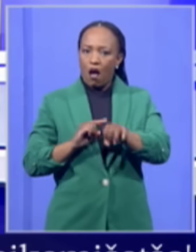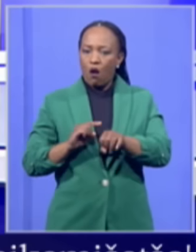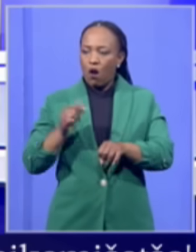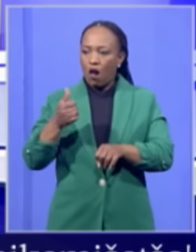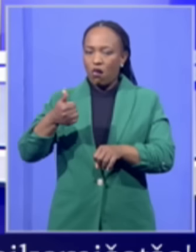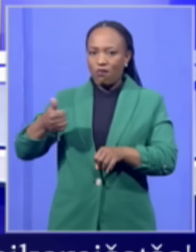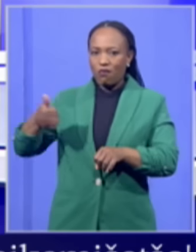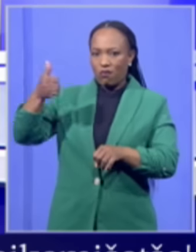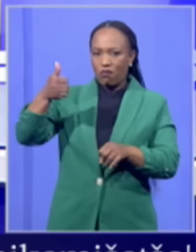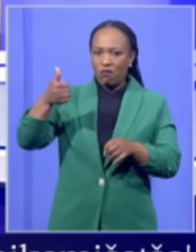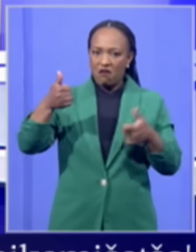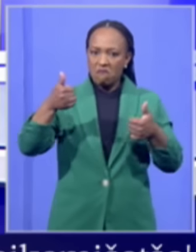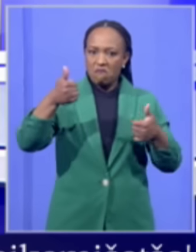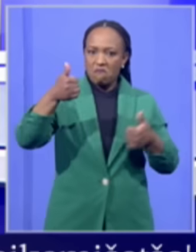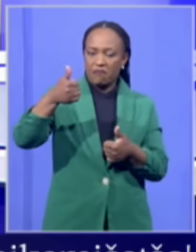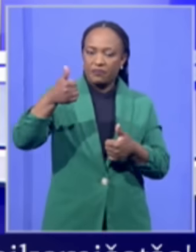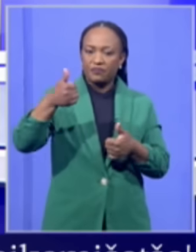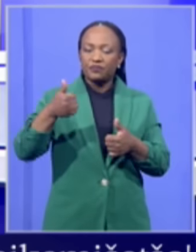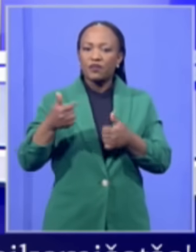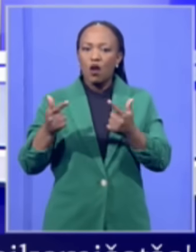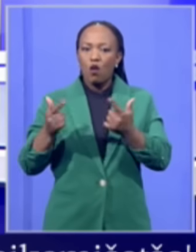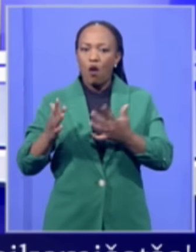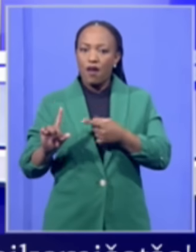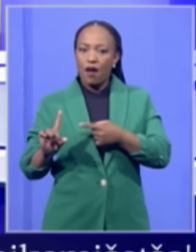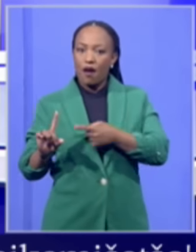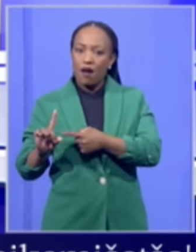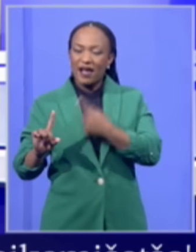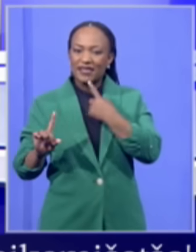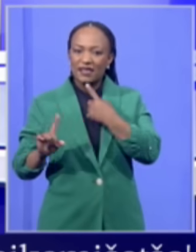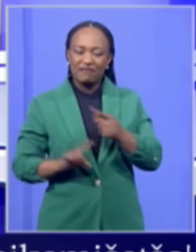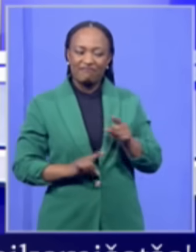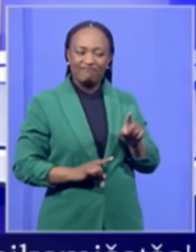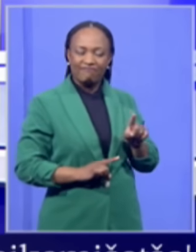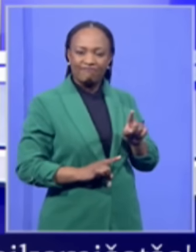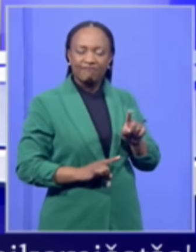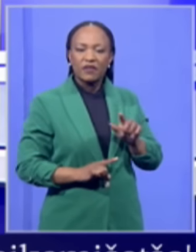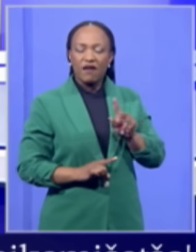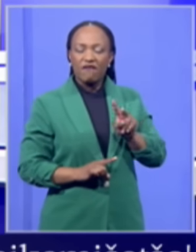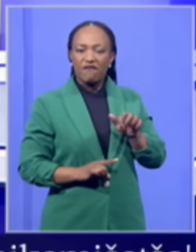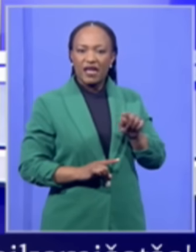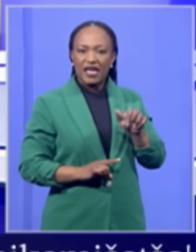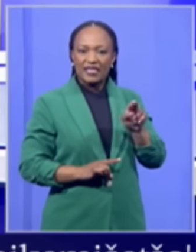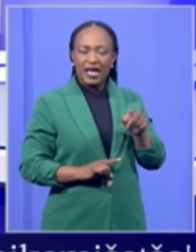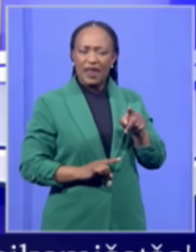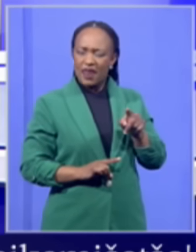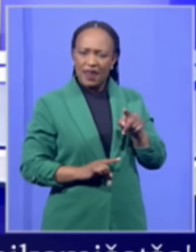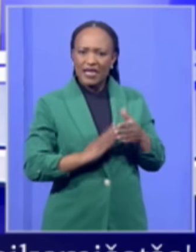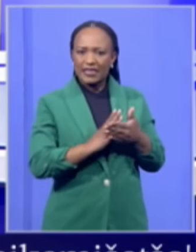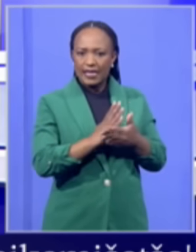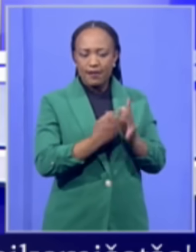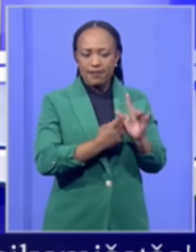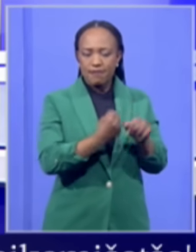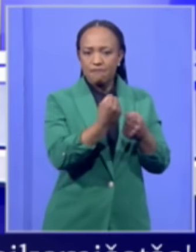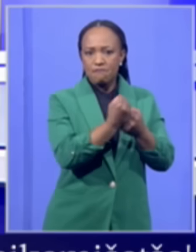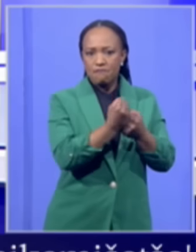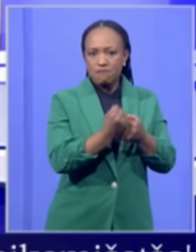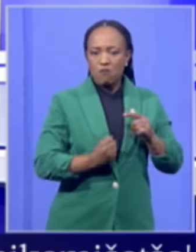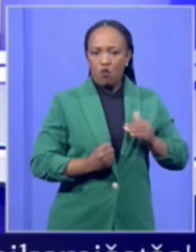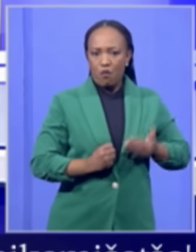Baemedi ba Benenge ba ngangile ka la gore Fenton o tšea lehlakore ebile gana mohola mo tshekong ye. Nakong